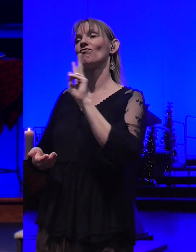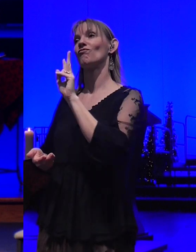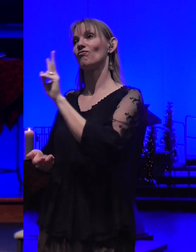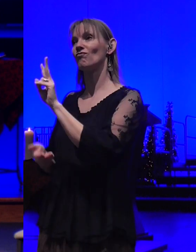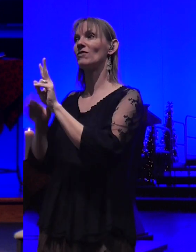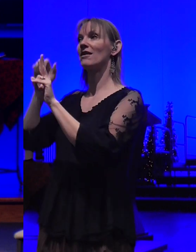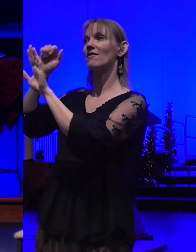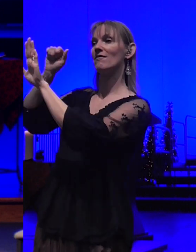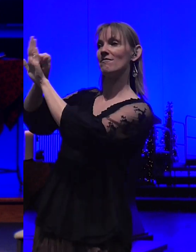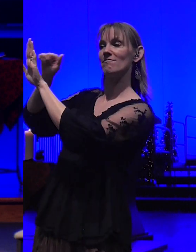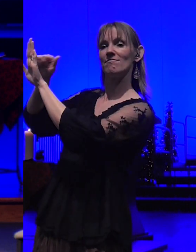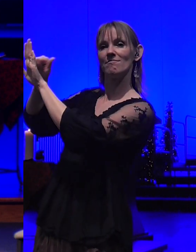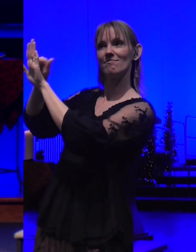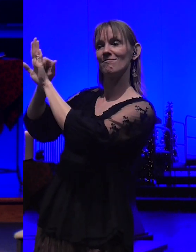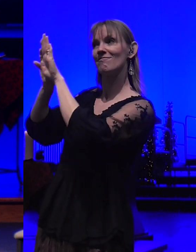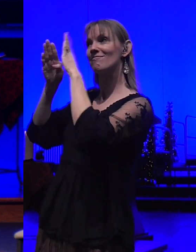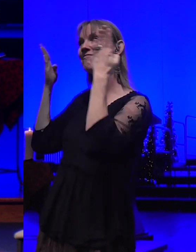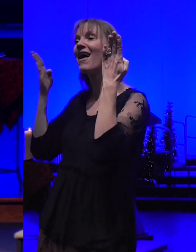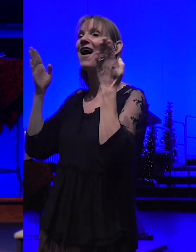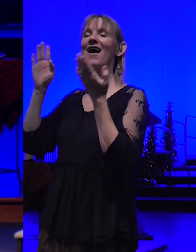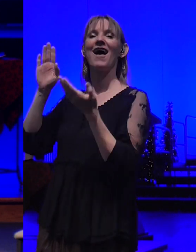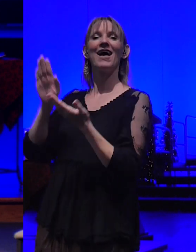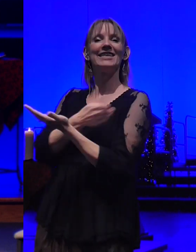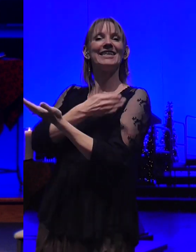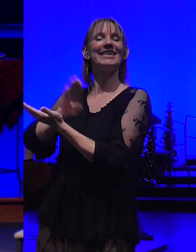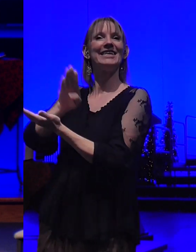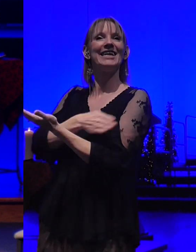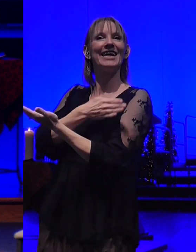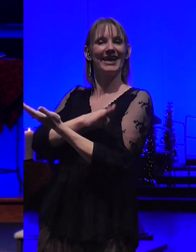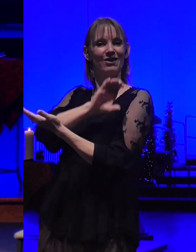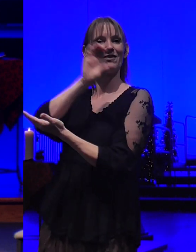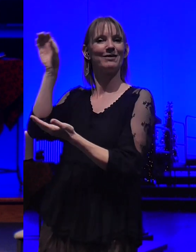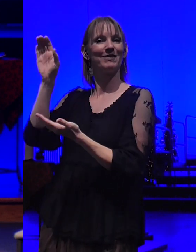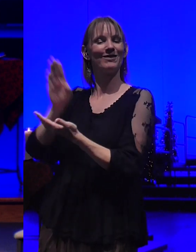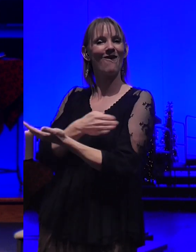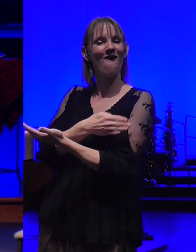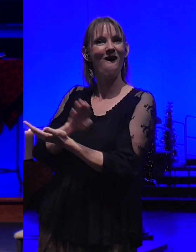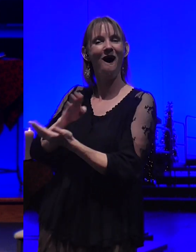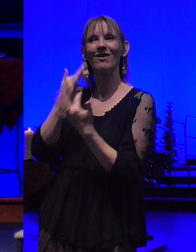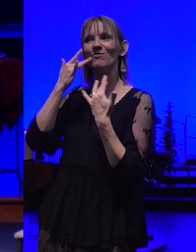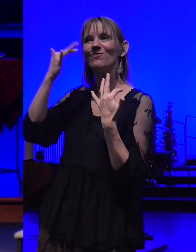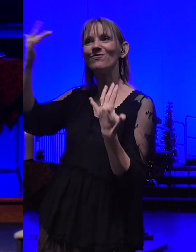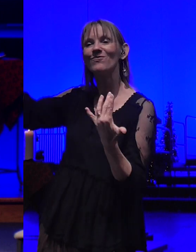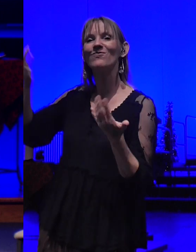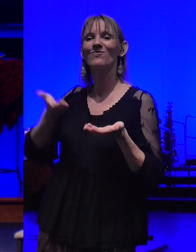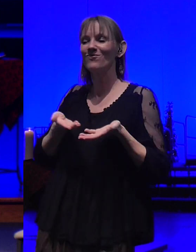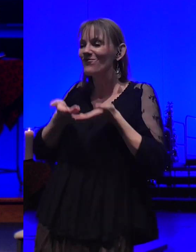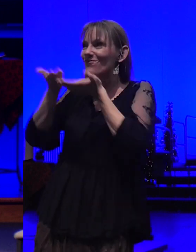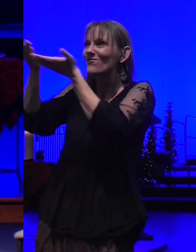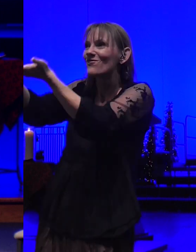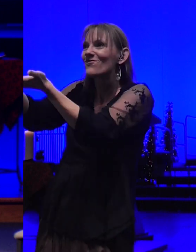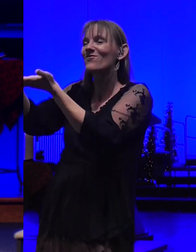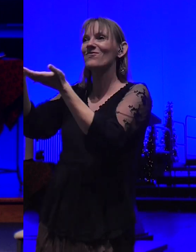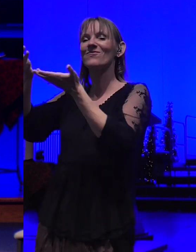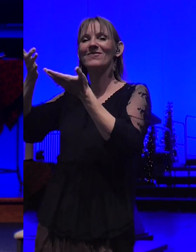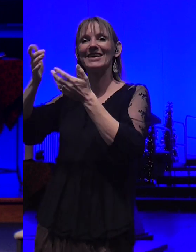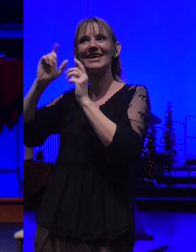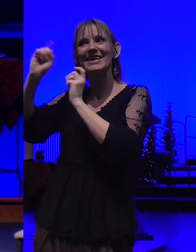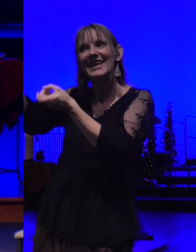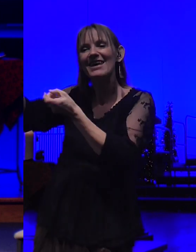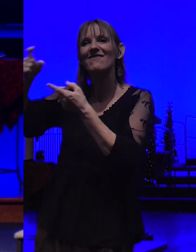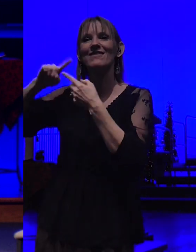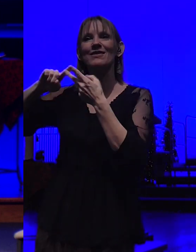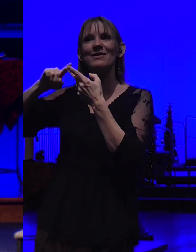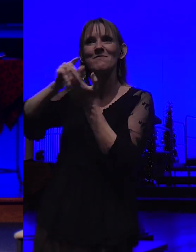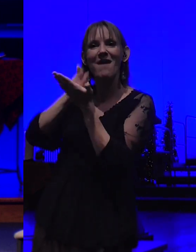And he opened, and they started singing a Christmas carol. And when were they done, they proudly handed him the present and the card and